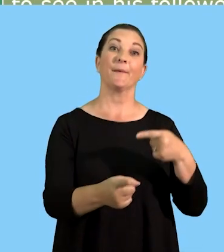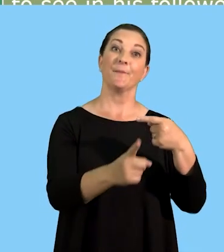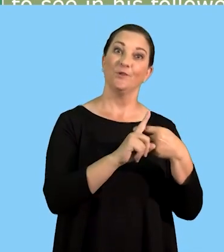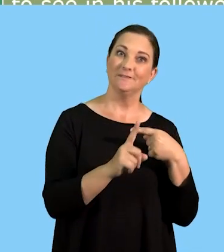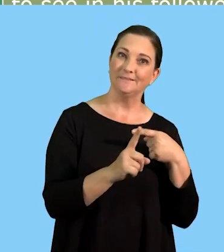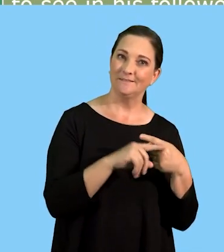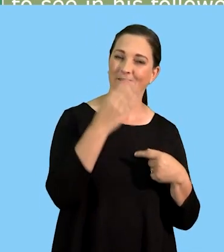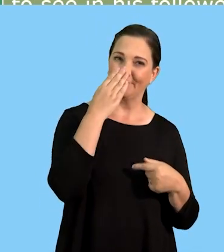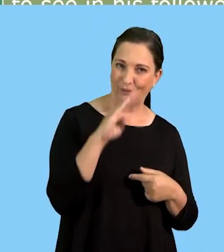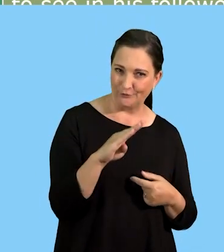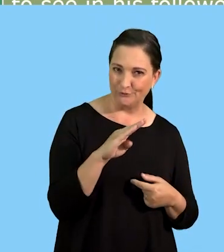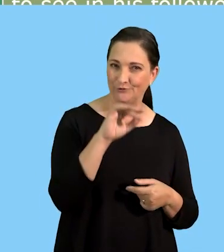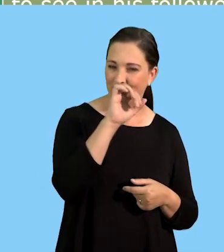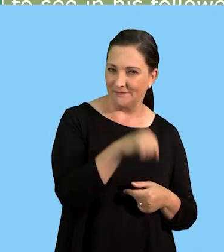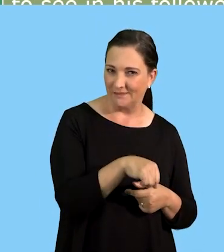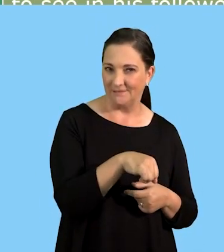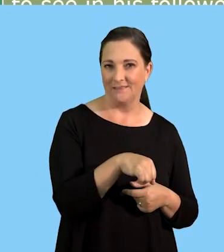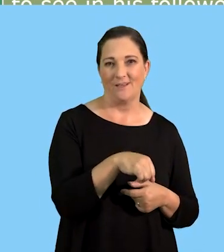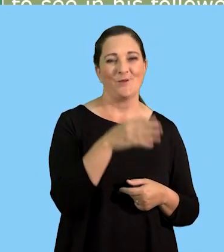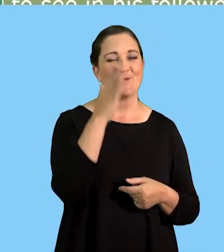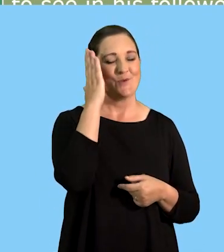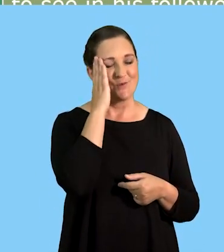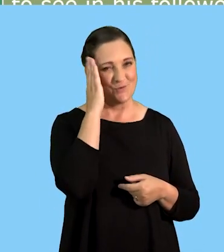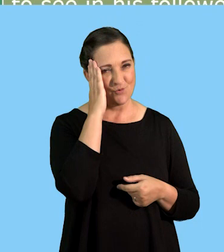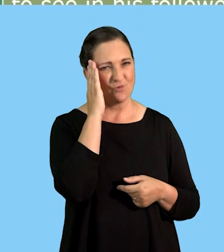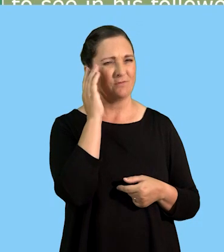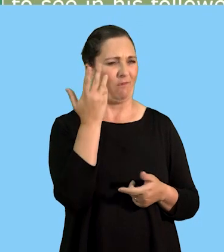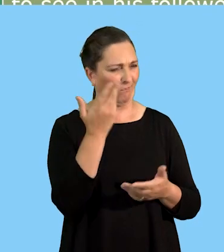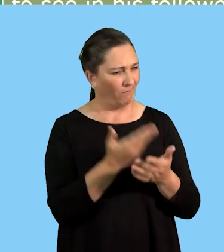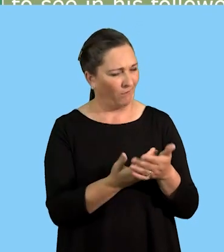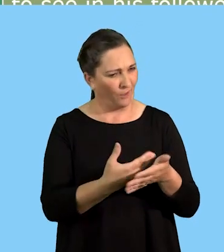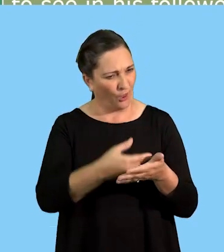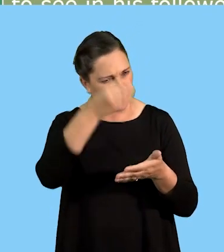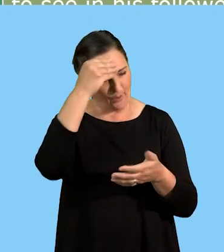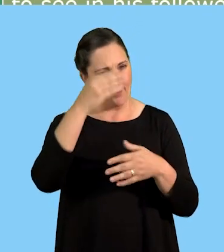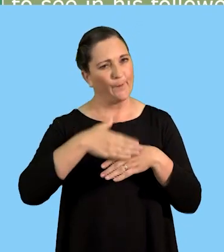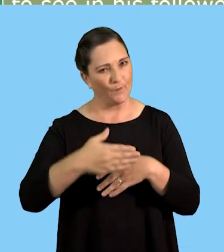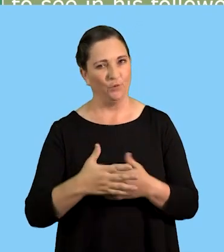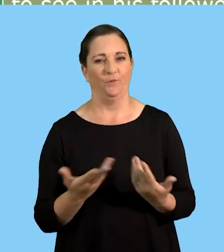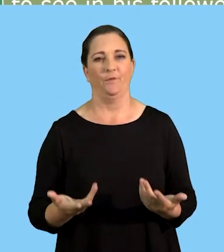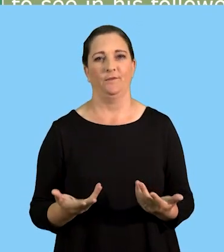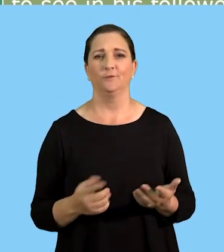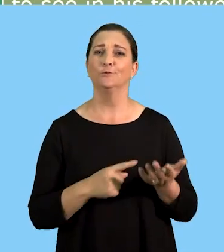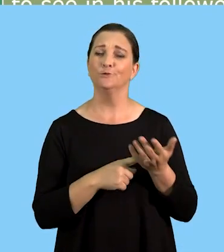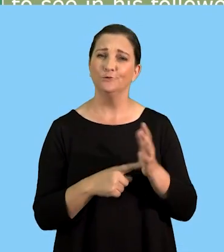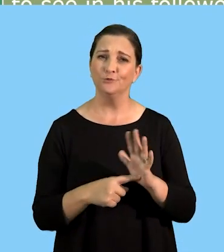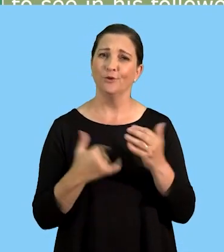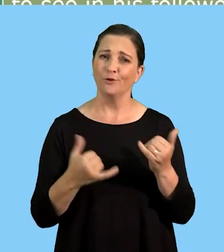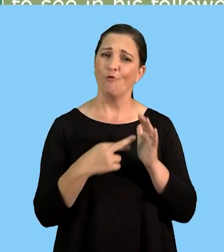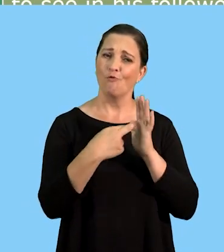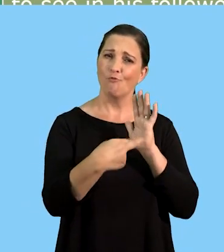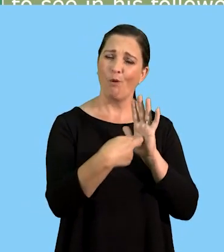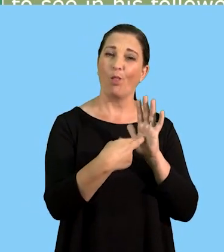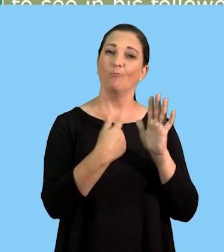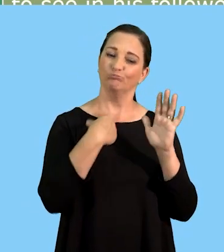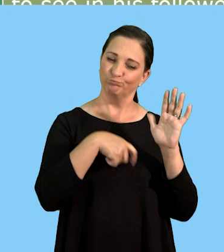a positive attitude and knows that there is always more to learn, then that one shows now the